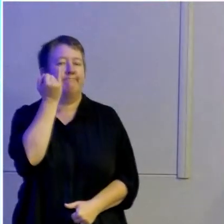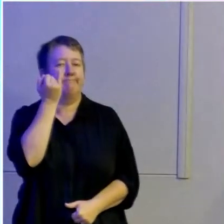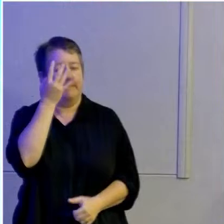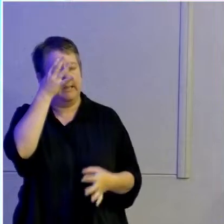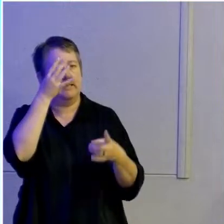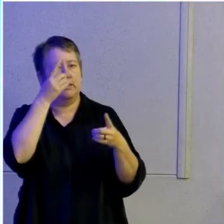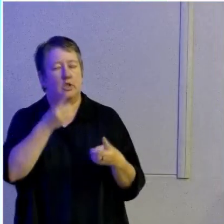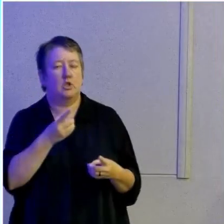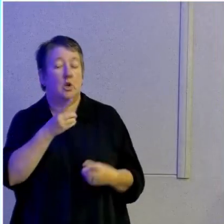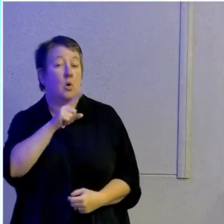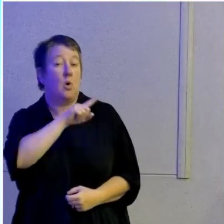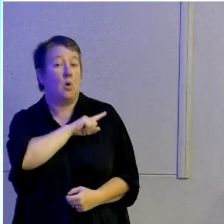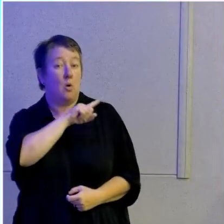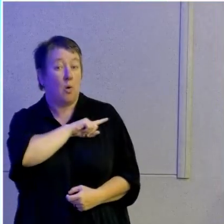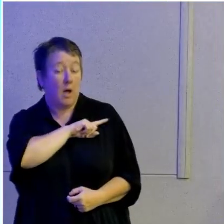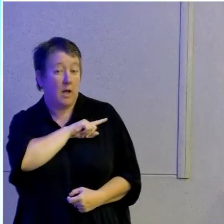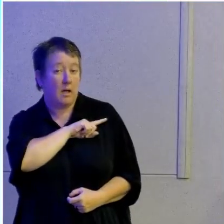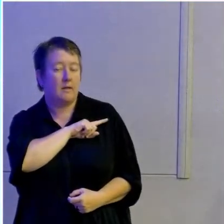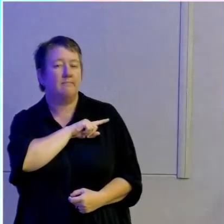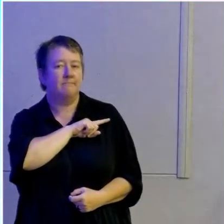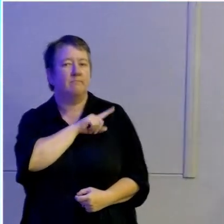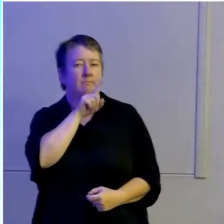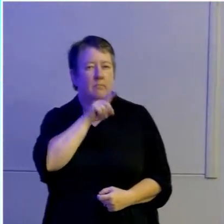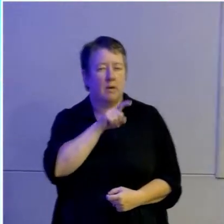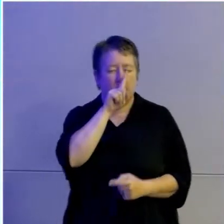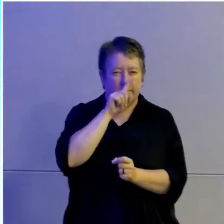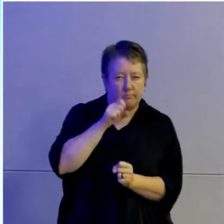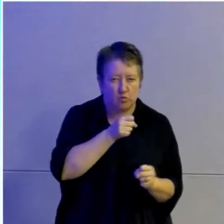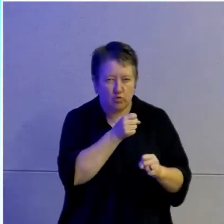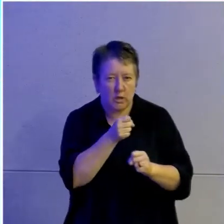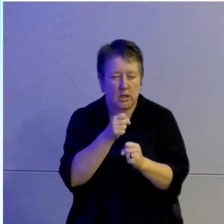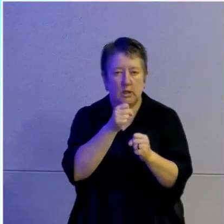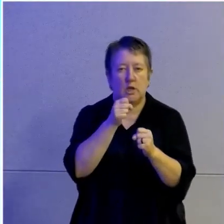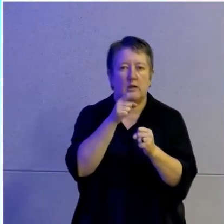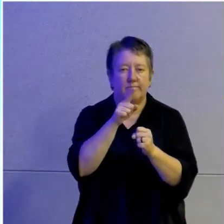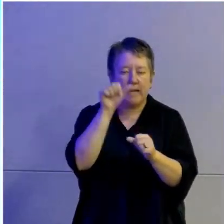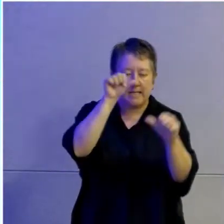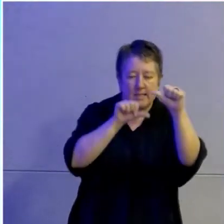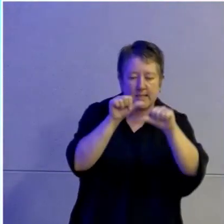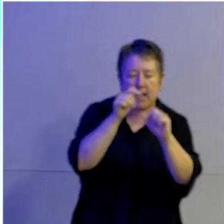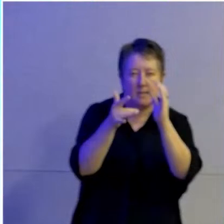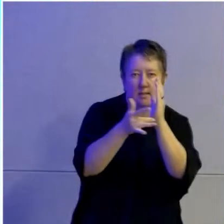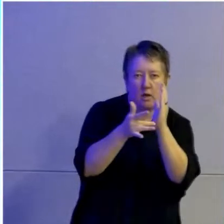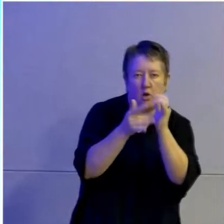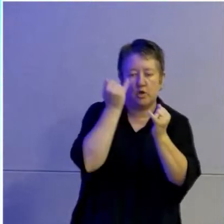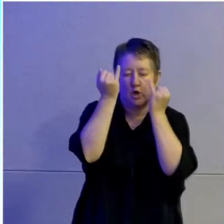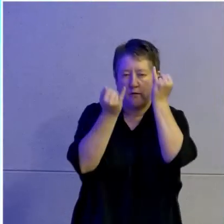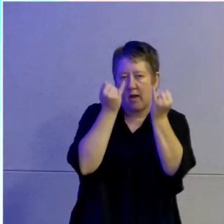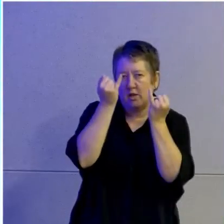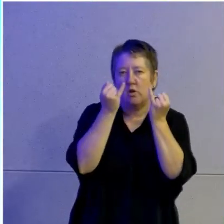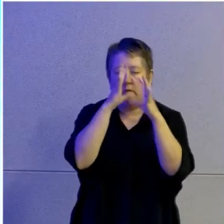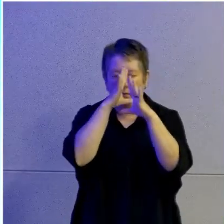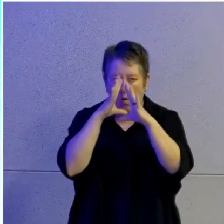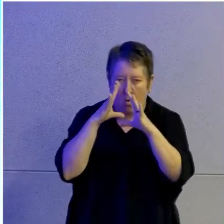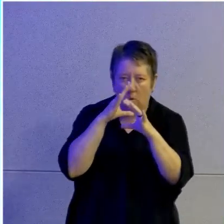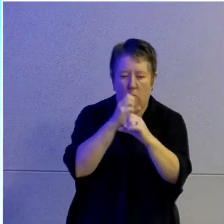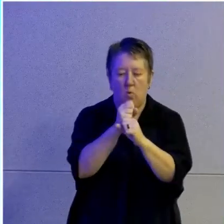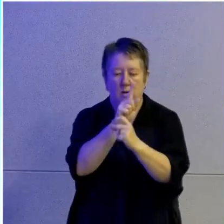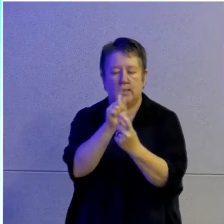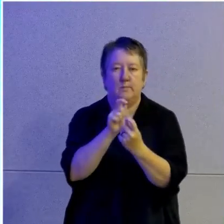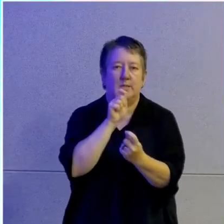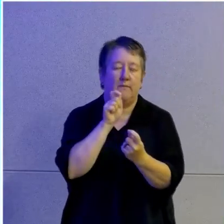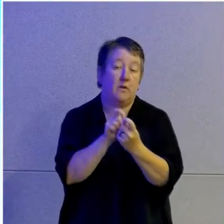a very strategic focus to science, to technology and innovation as a country.